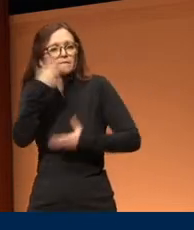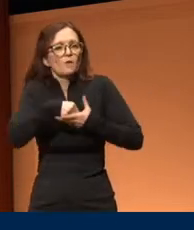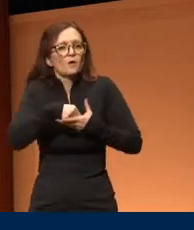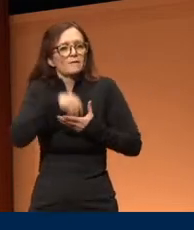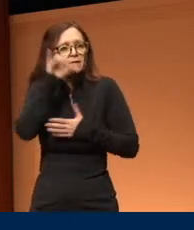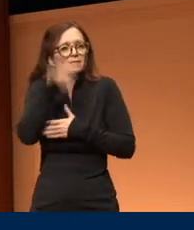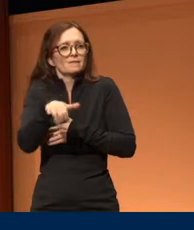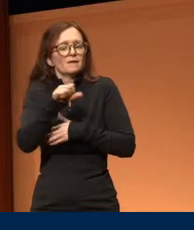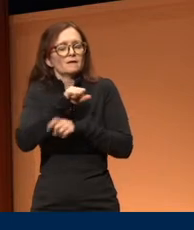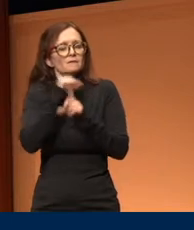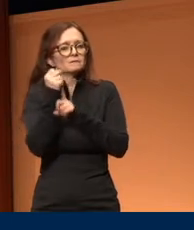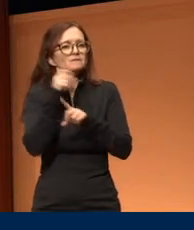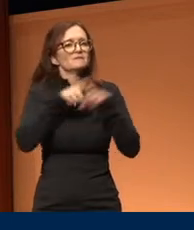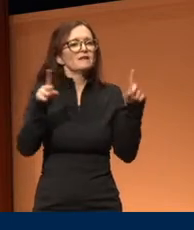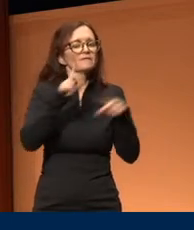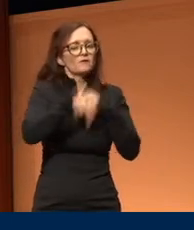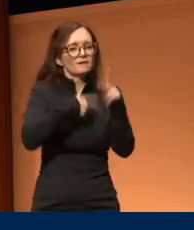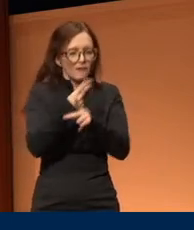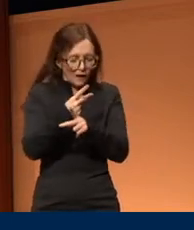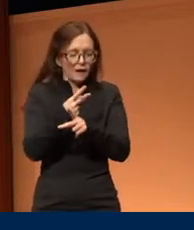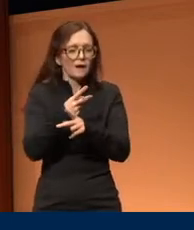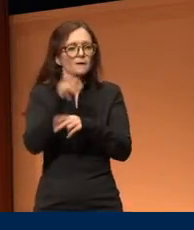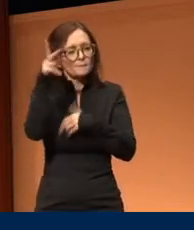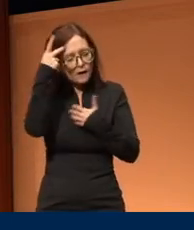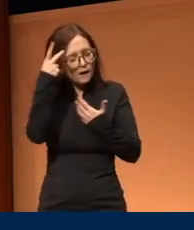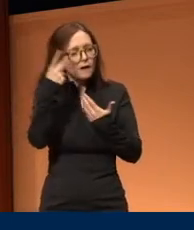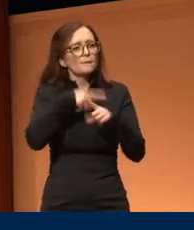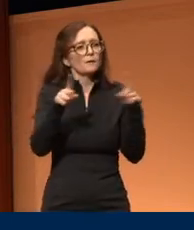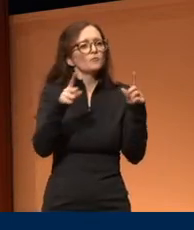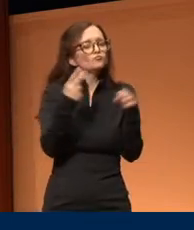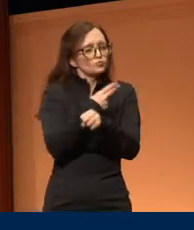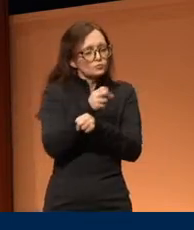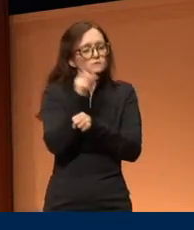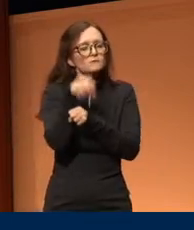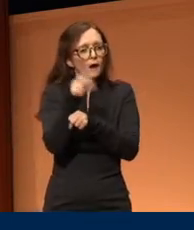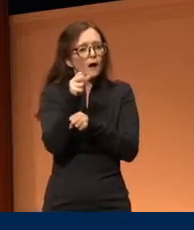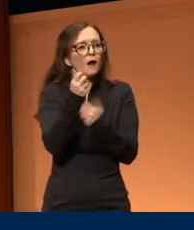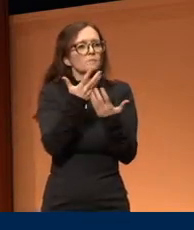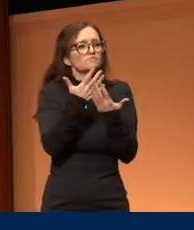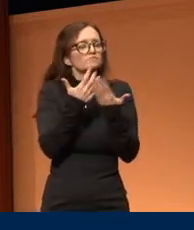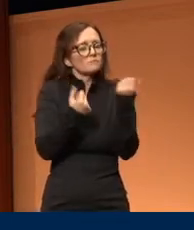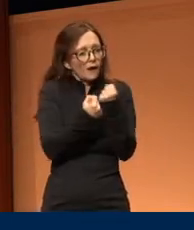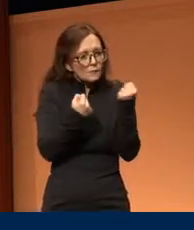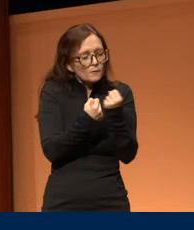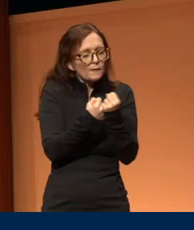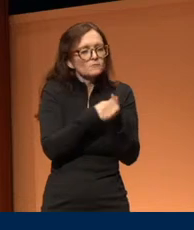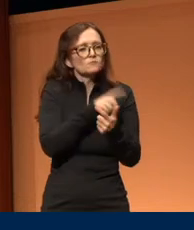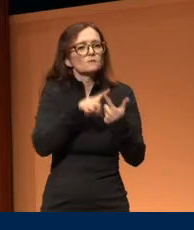kind of politics, and I think it's very useful and complementary to what I'm talking about. I do think that